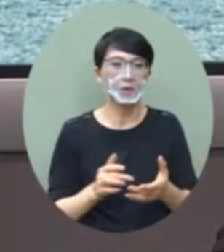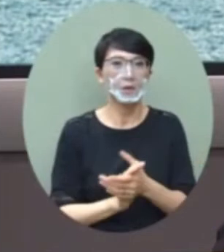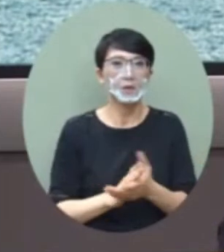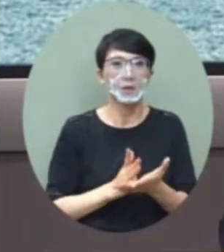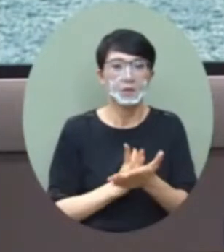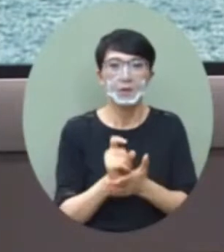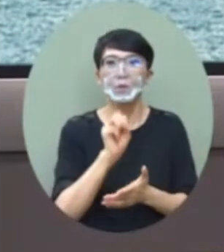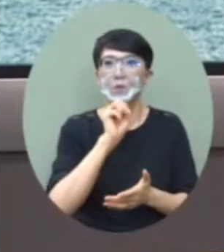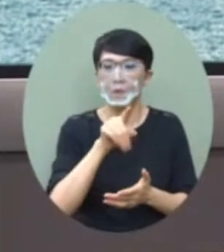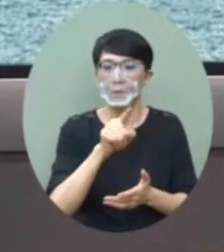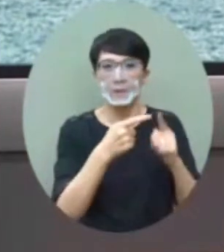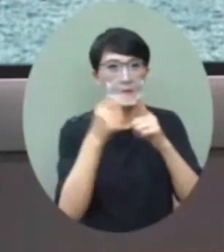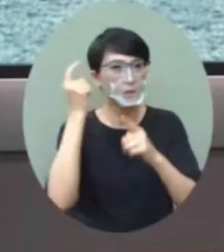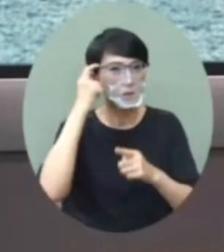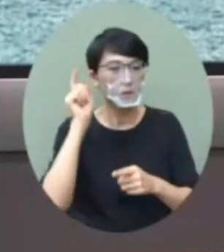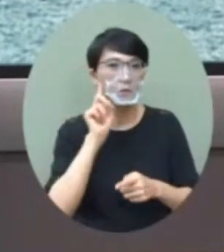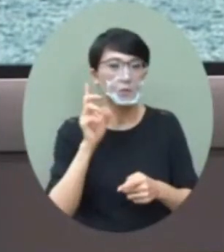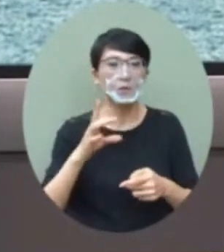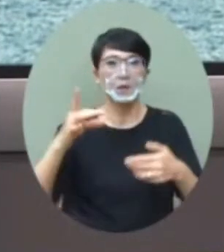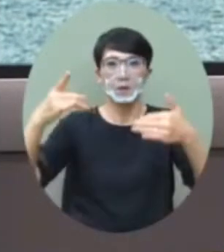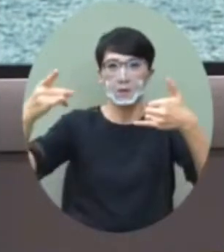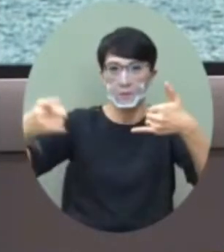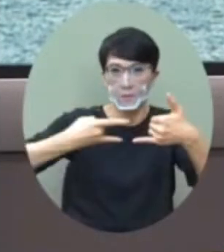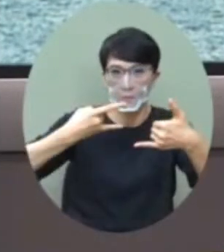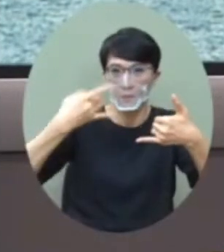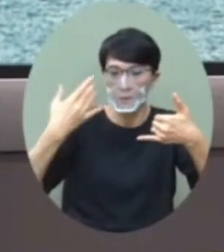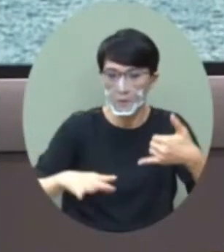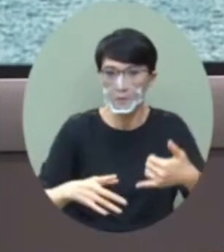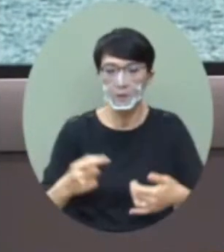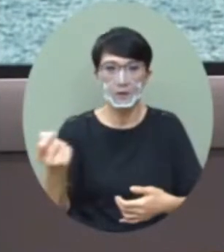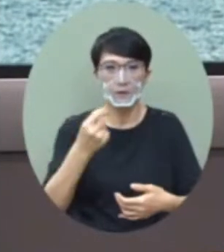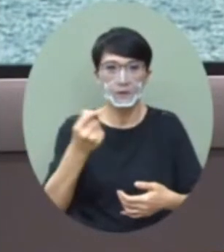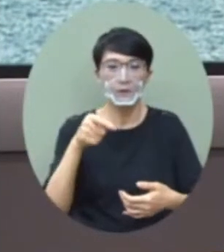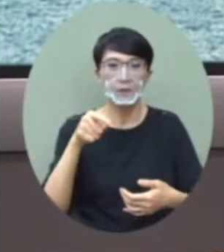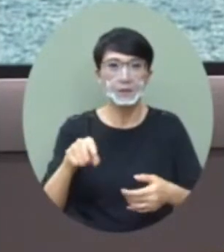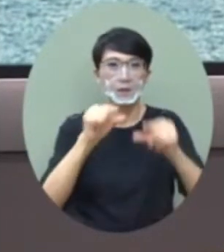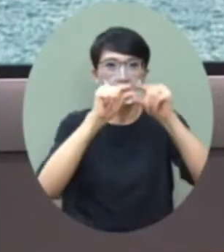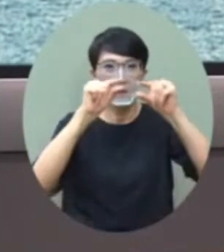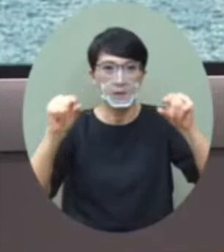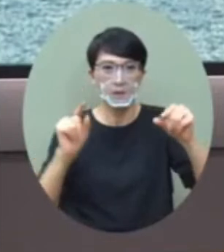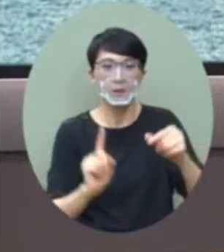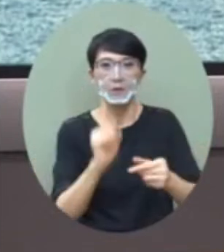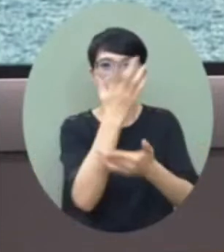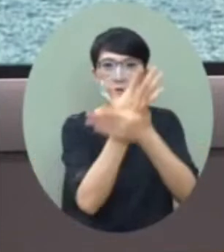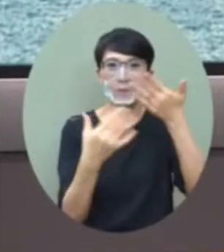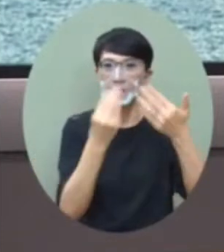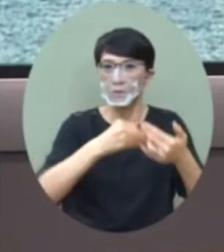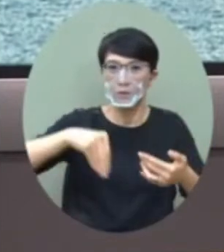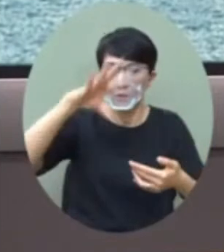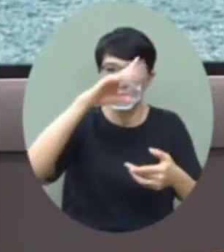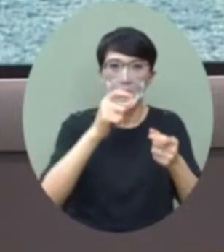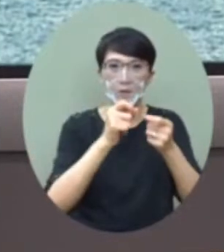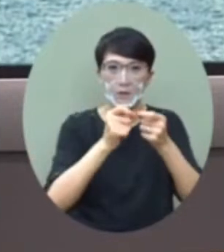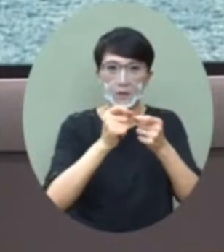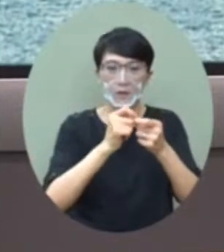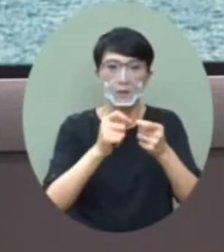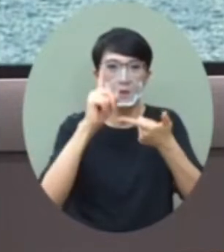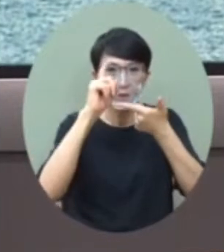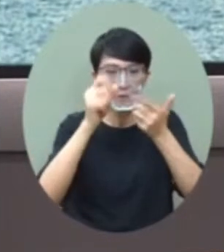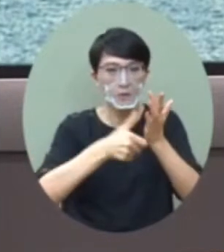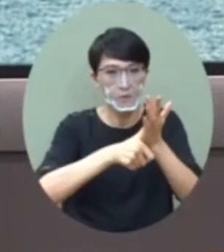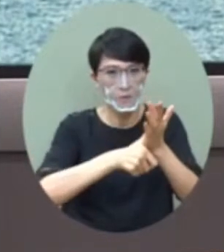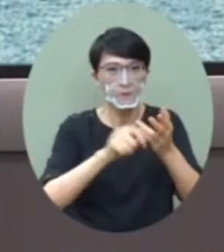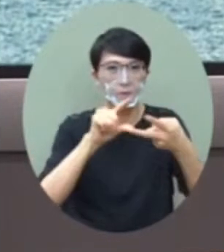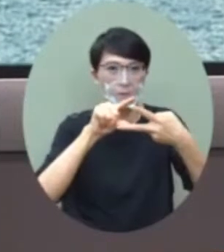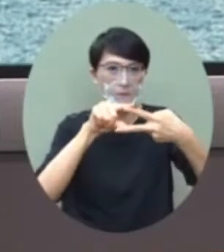to upload a photo of their Hong Kong identity card and RAT result. And if these are done, the